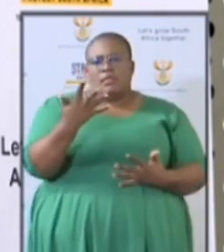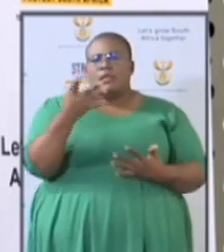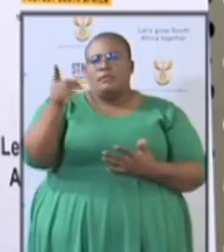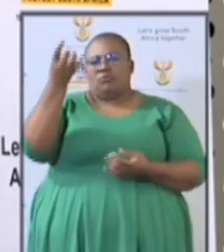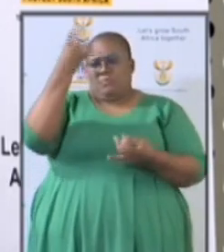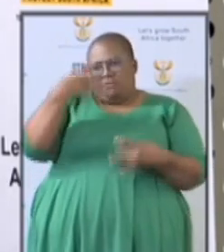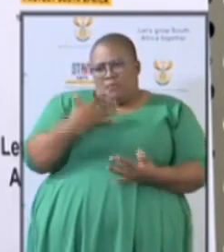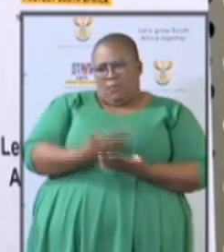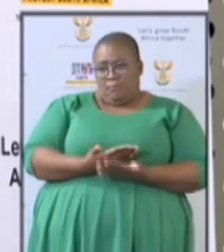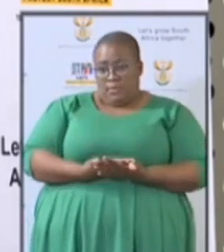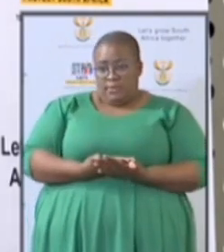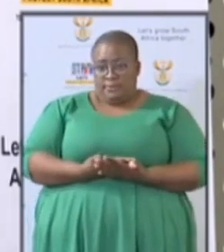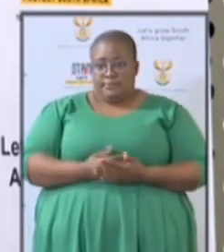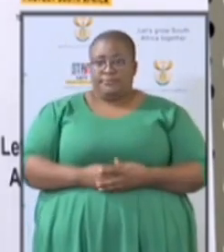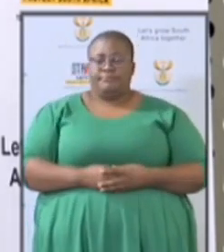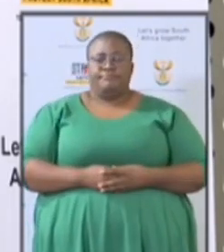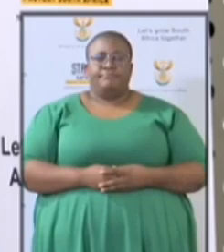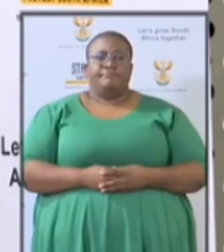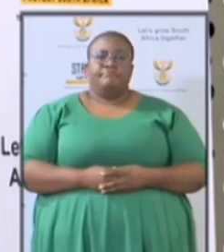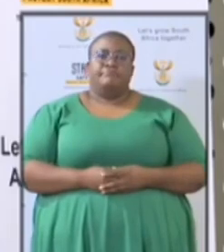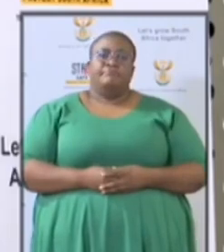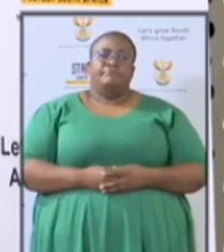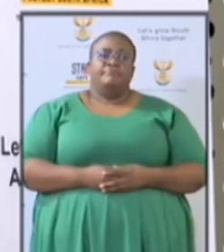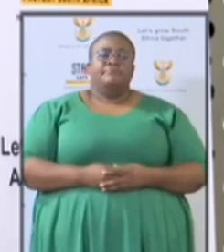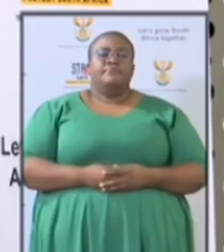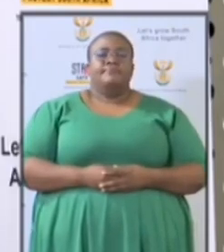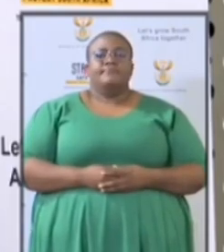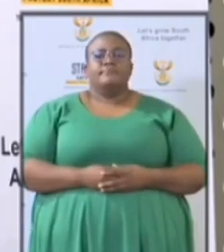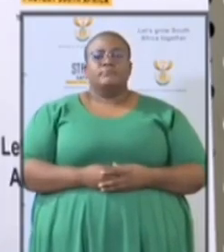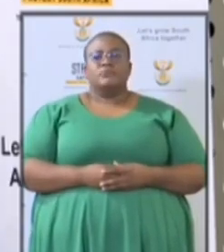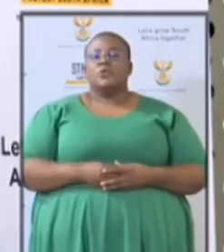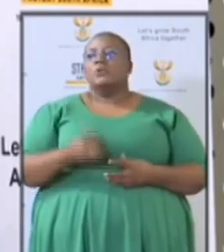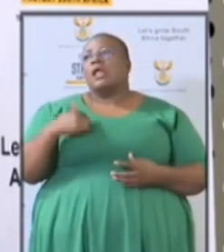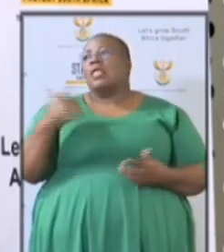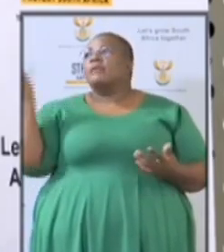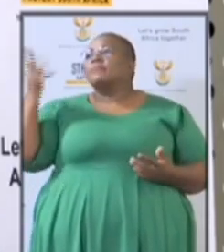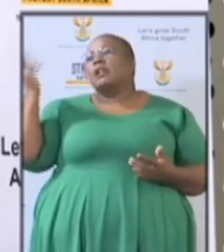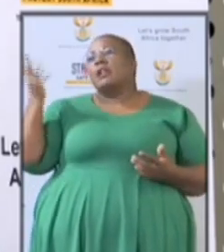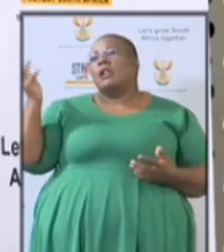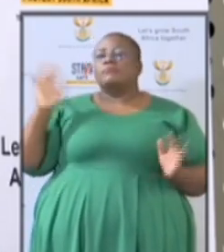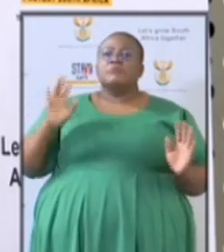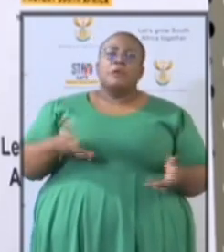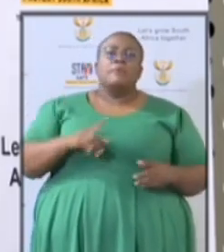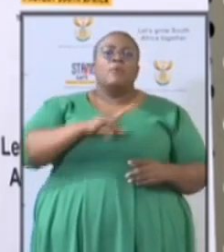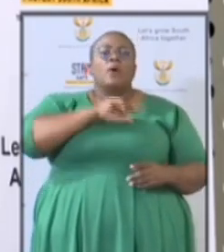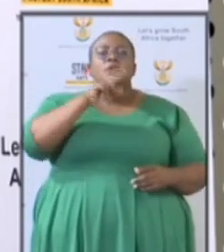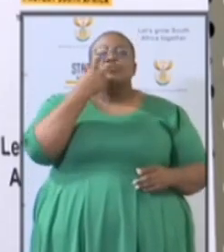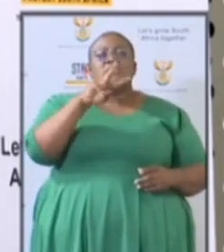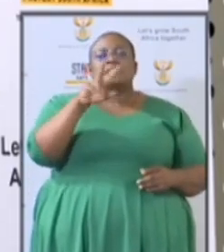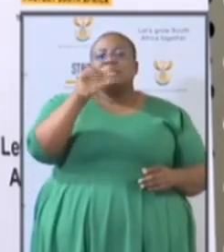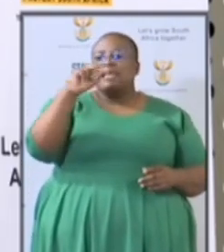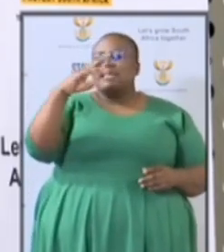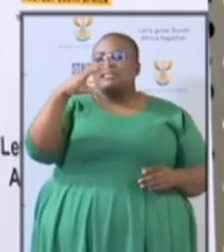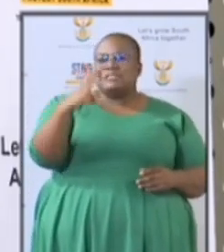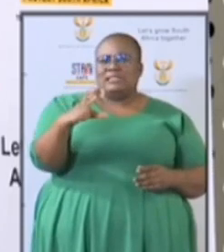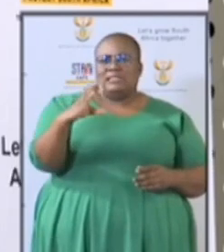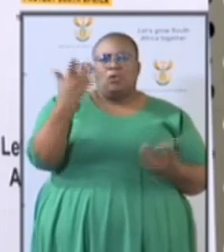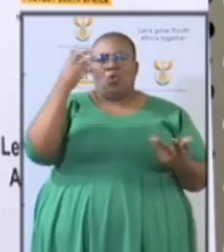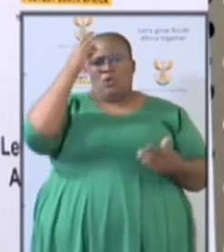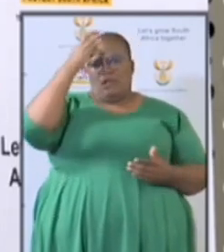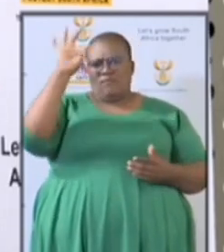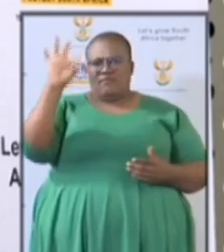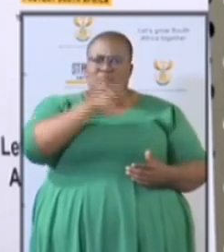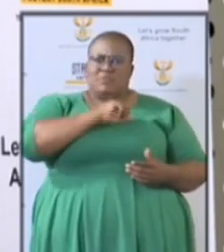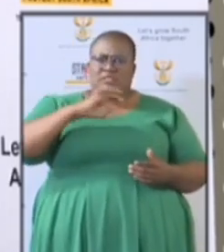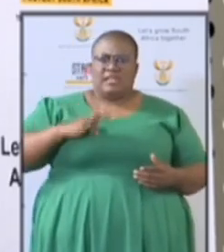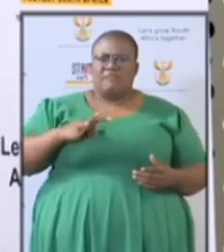Whether this is another lip service that you have seen ANC officials or government officials